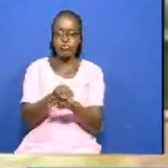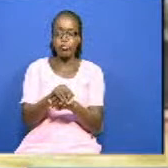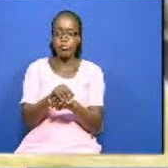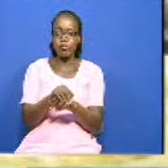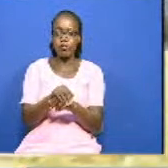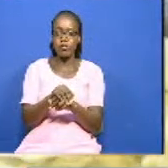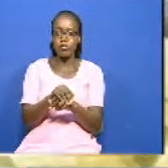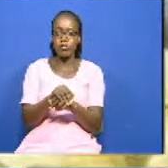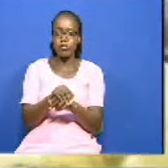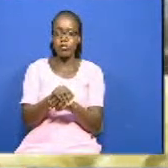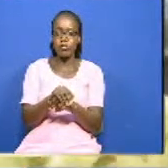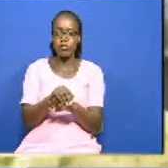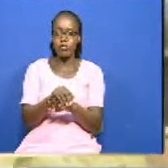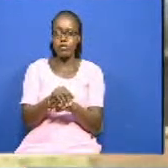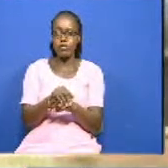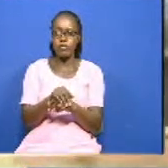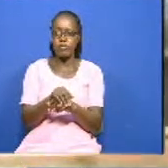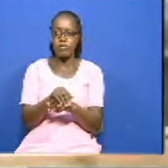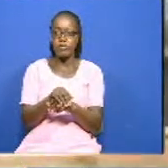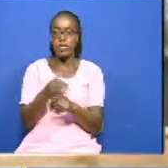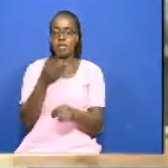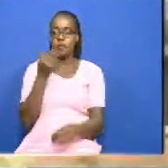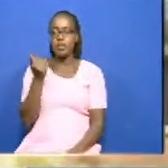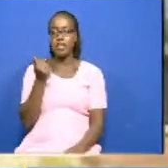ufugaji wa nyuki ni afadhali kuliko